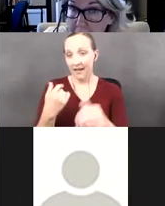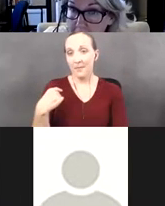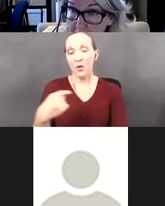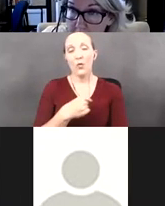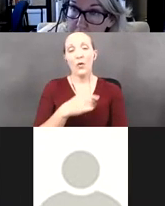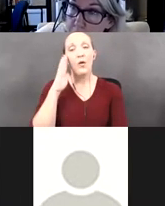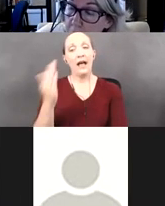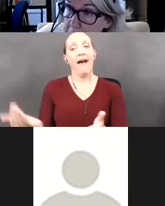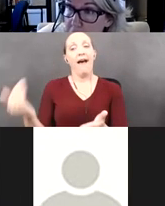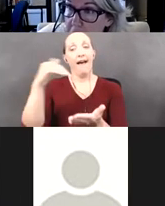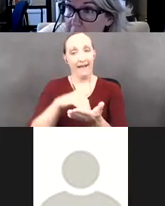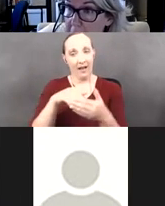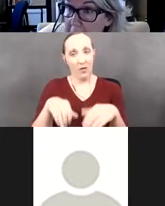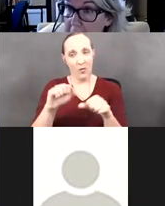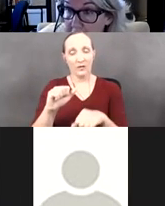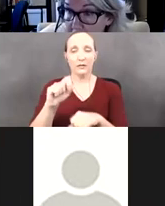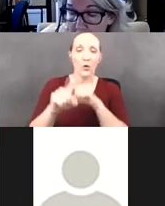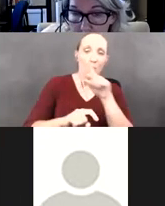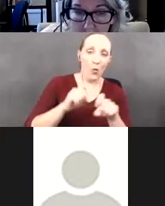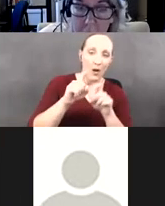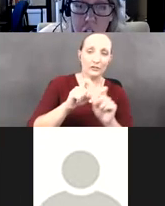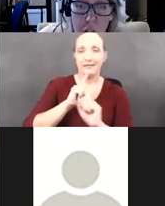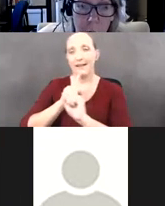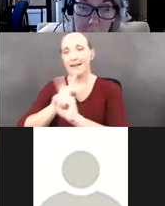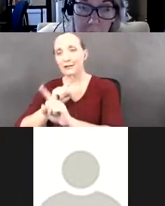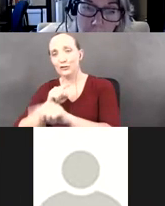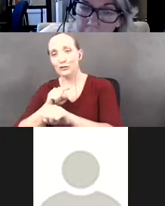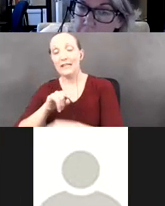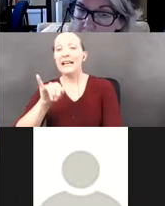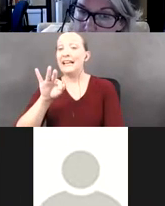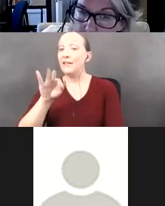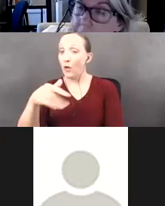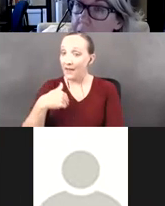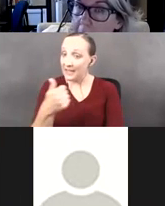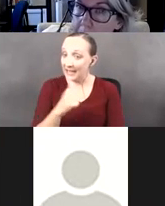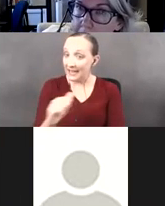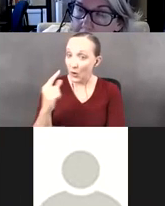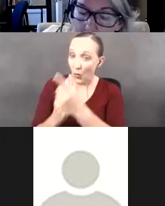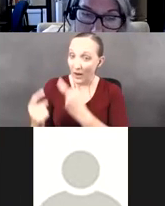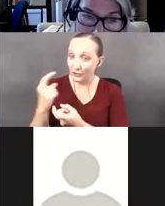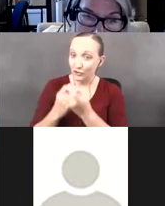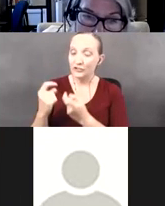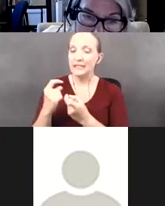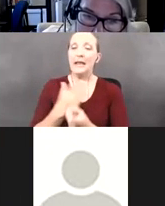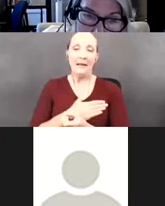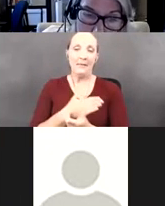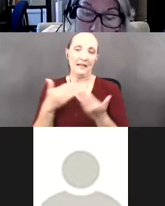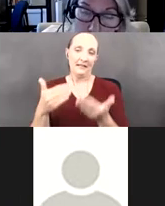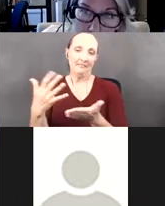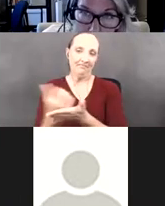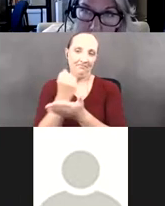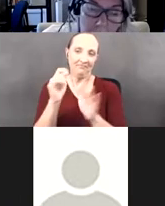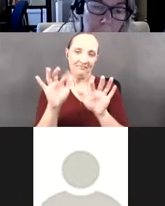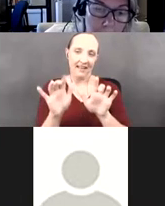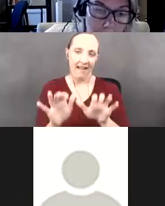open it back vamos up to a abrirlo question a and answers. preguntas. So if you have a question, Entonces, please si tiene type alguna it pregunta, por in favor using the avísenos.